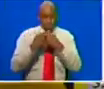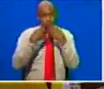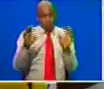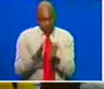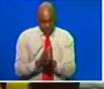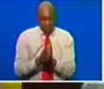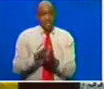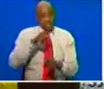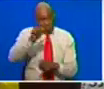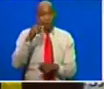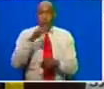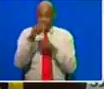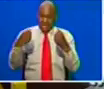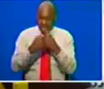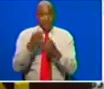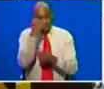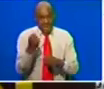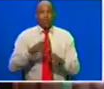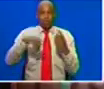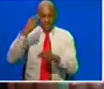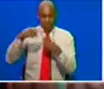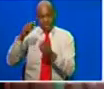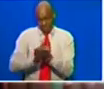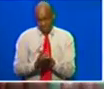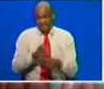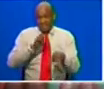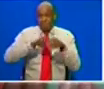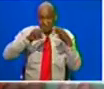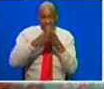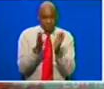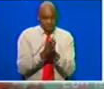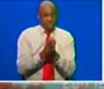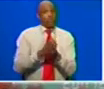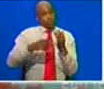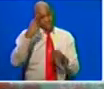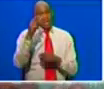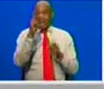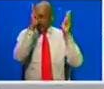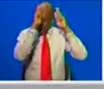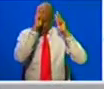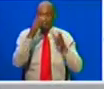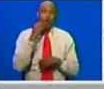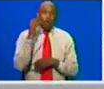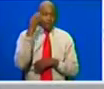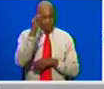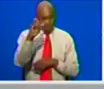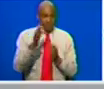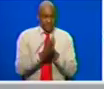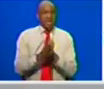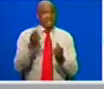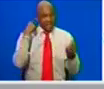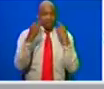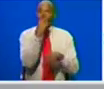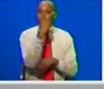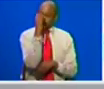points from every game in May. Nisimbe started that month with a hard-fought 1-0 win against Kakamega Homeboys and beat Zoo Kericho